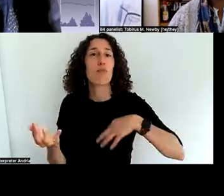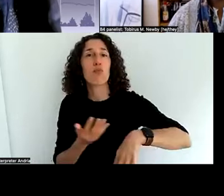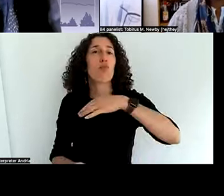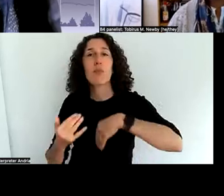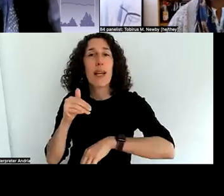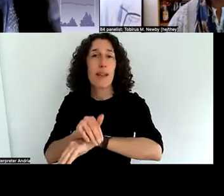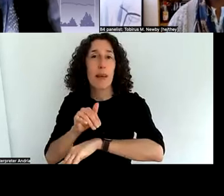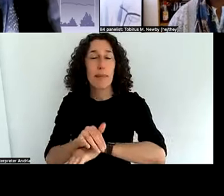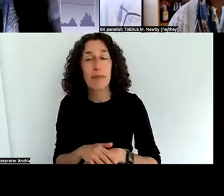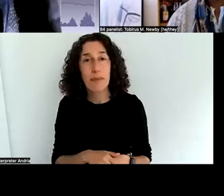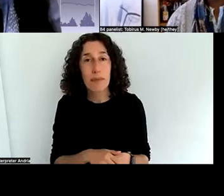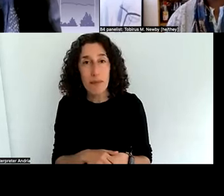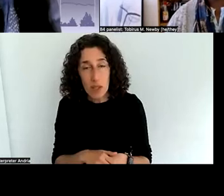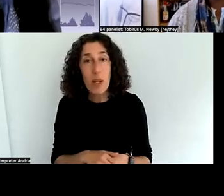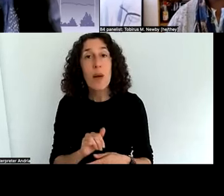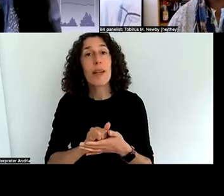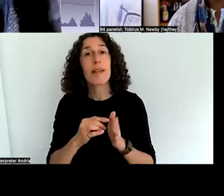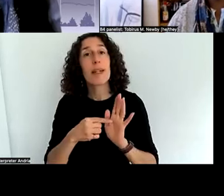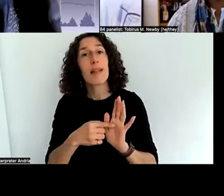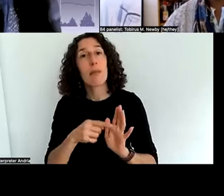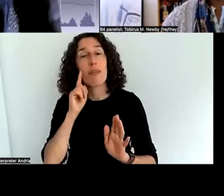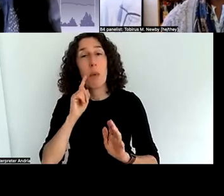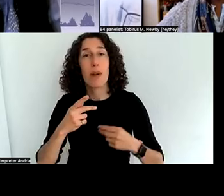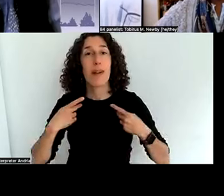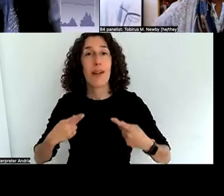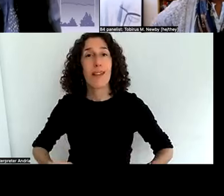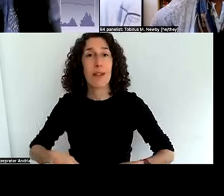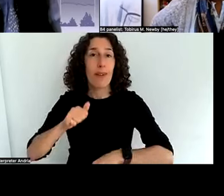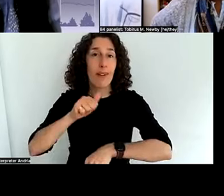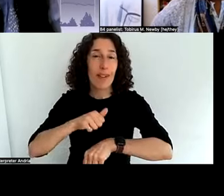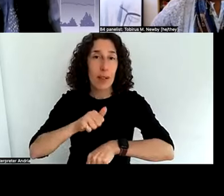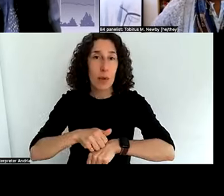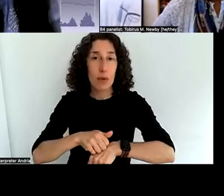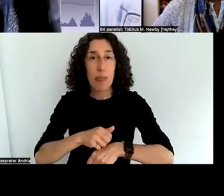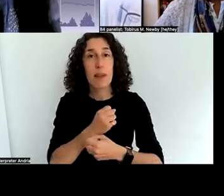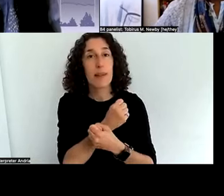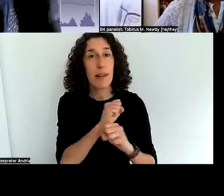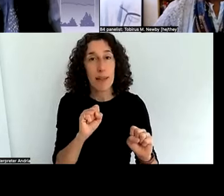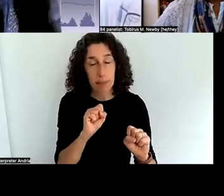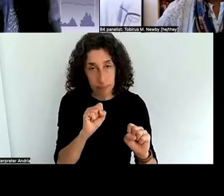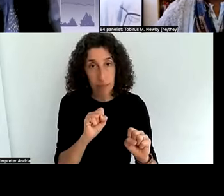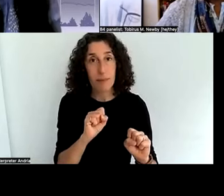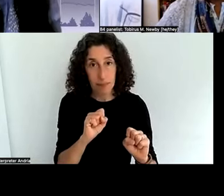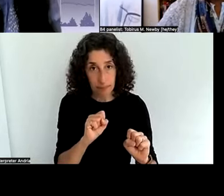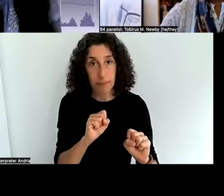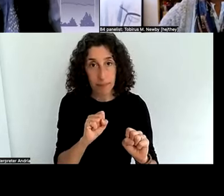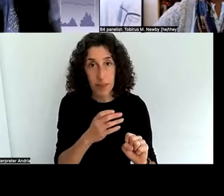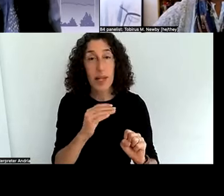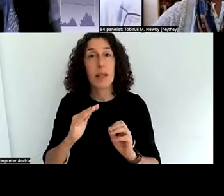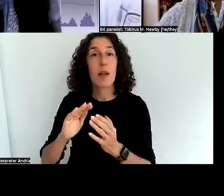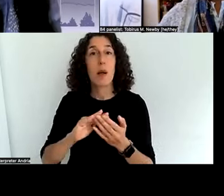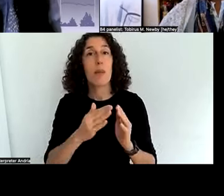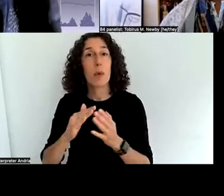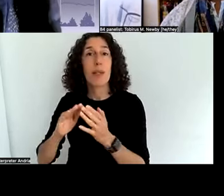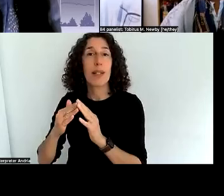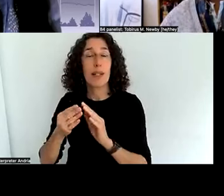and the fact that, you know, we take care of us, and that community is probably the number one